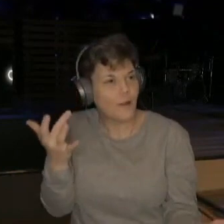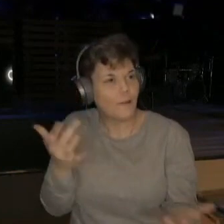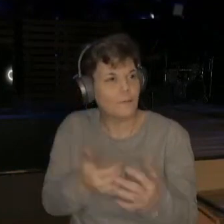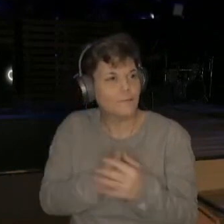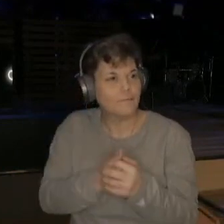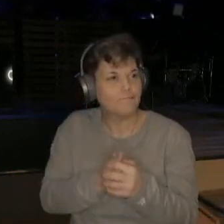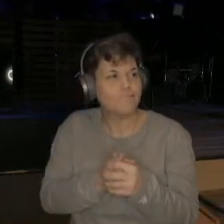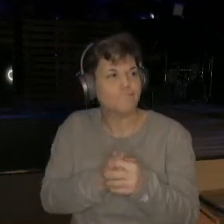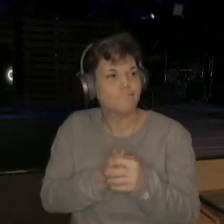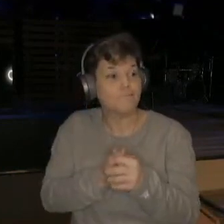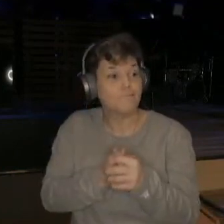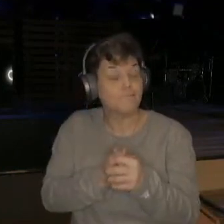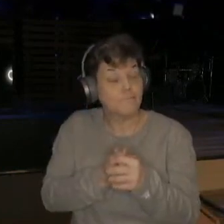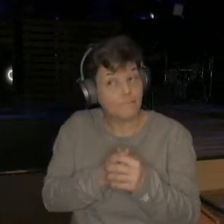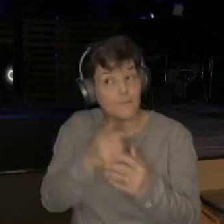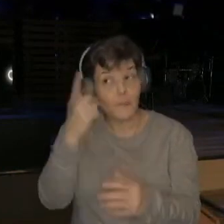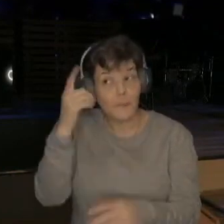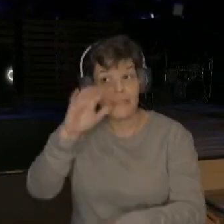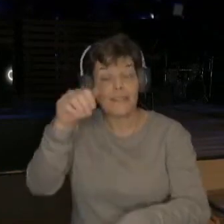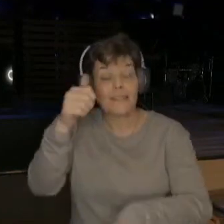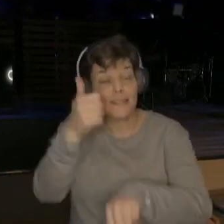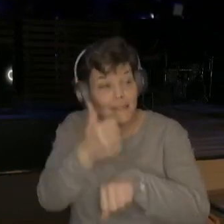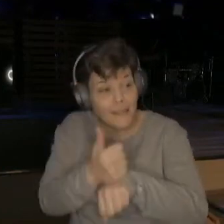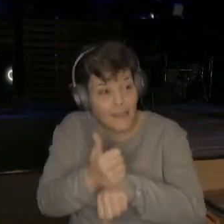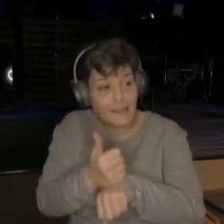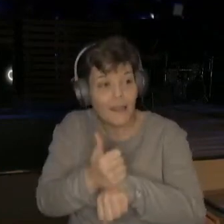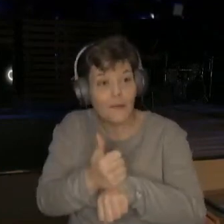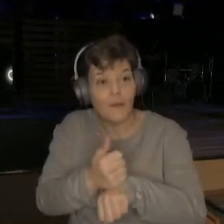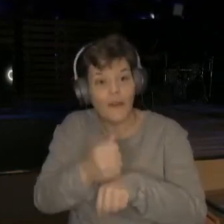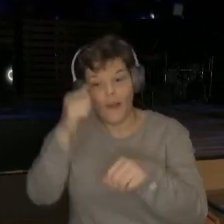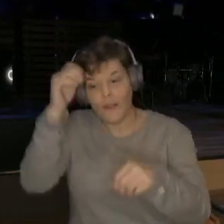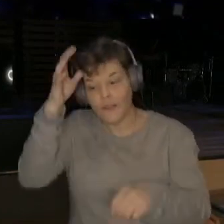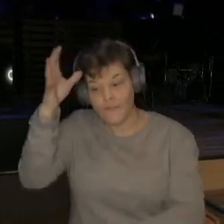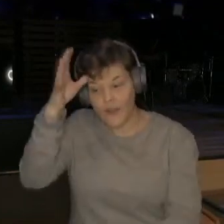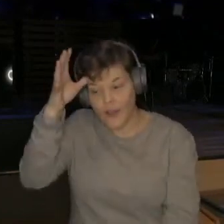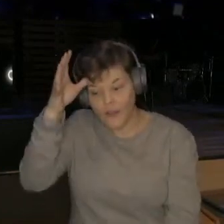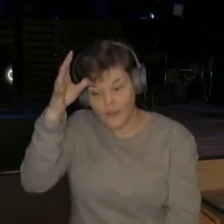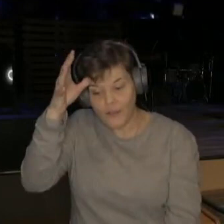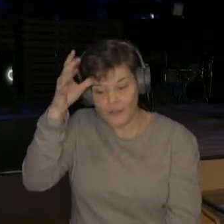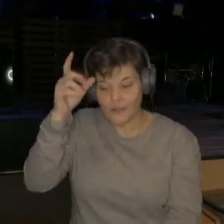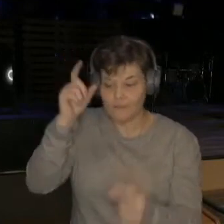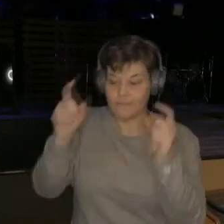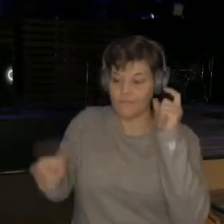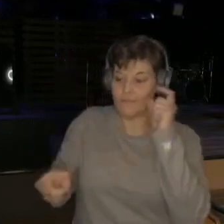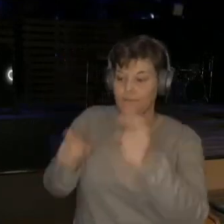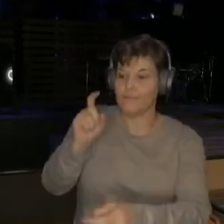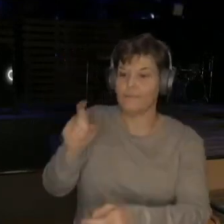Well, this all sets the stage to highlight the father's generosity.